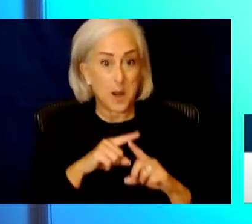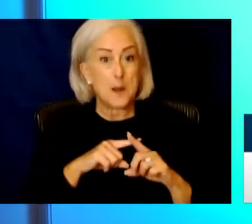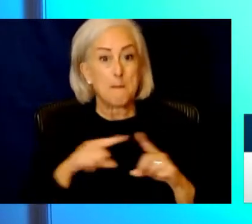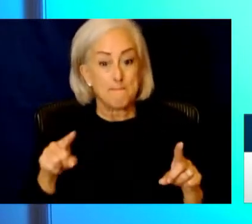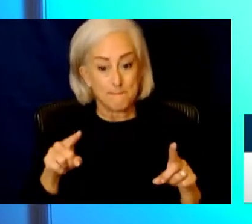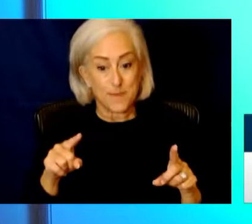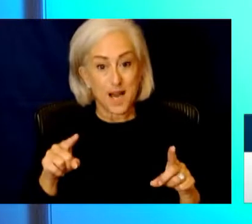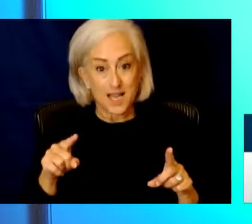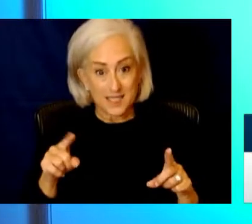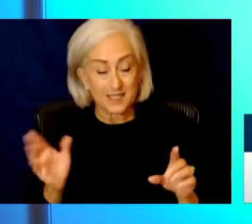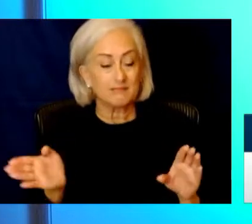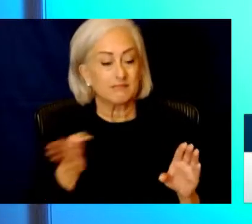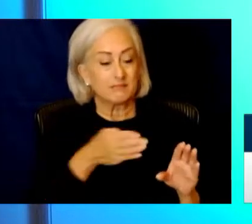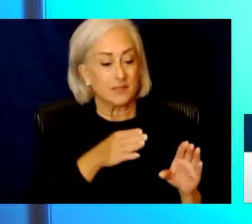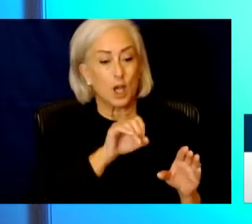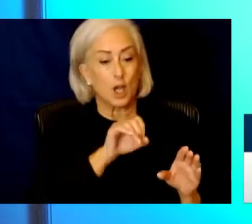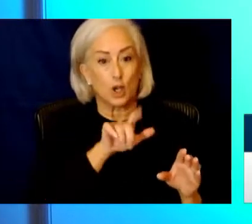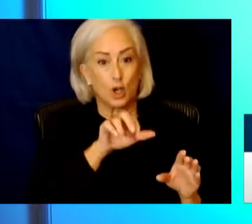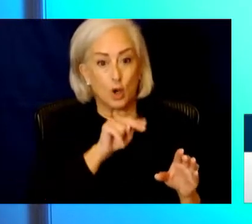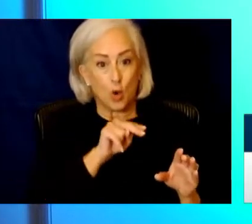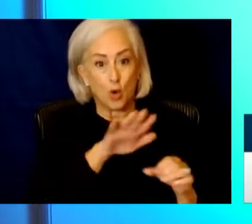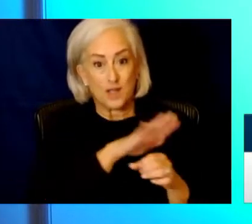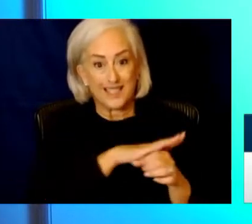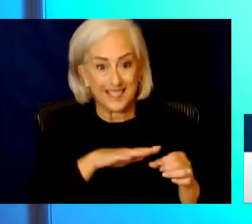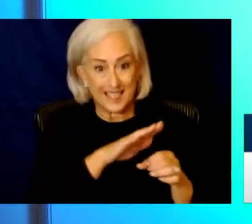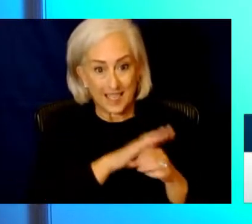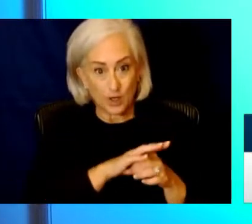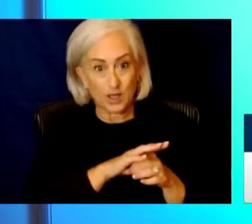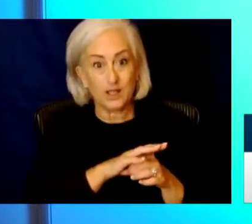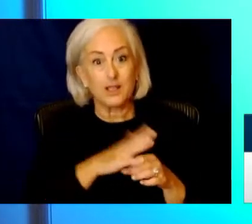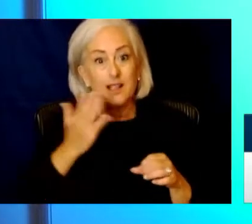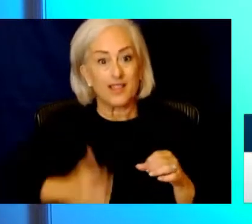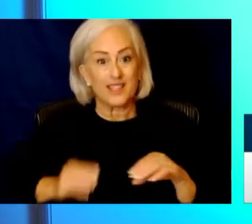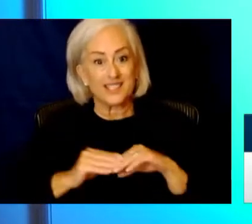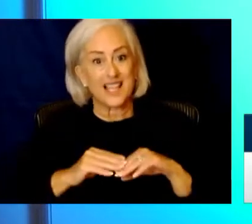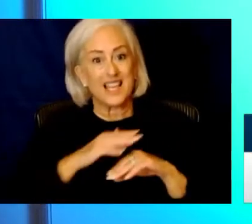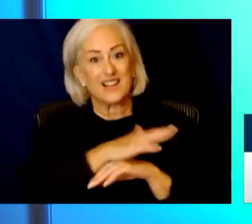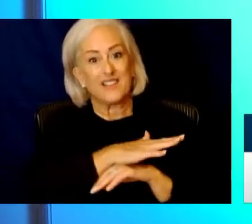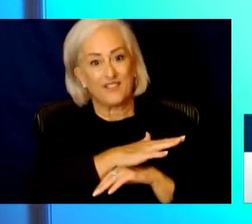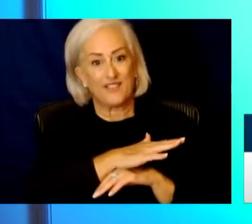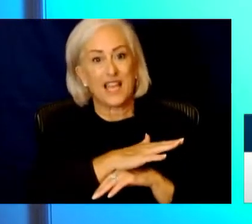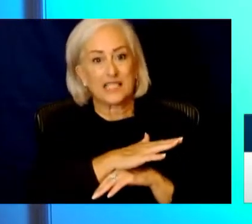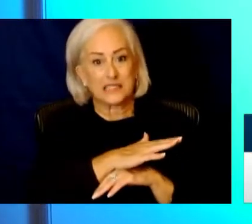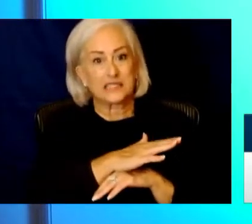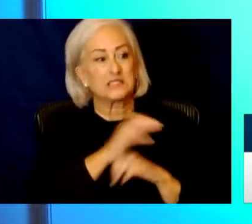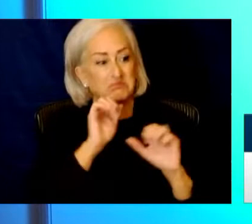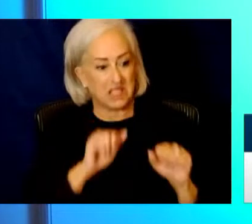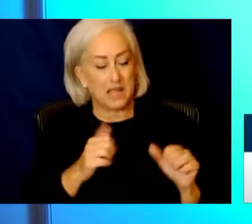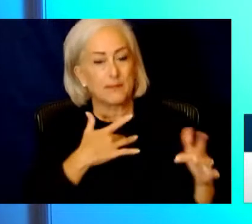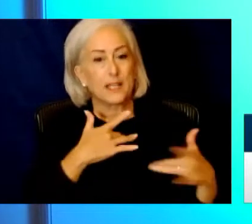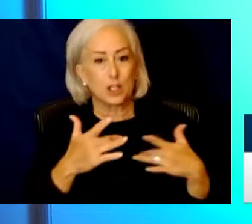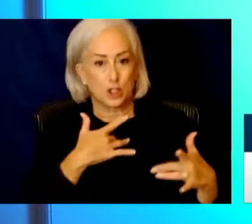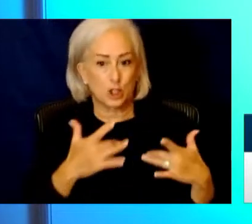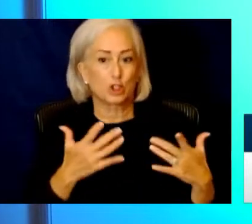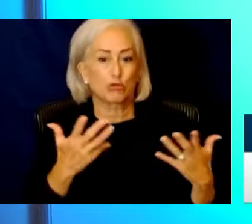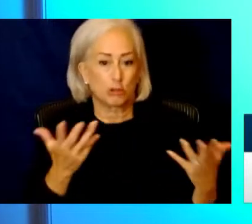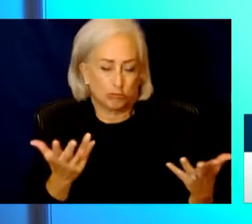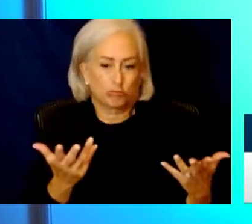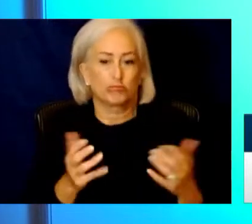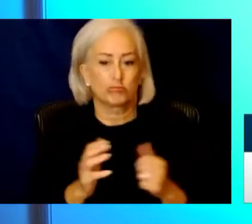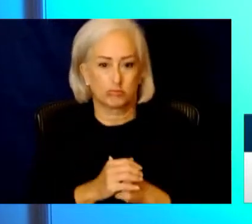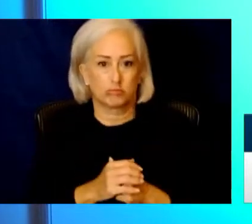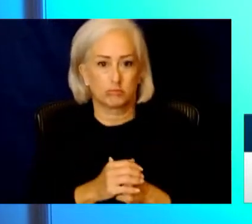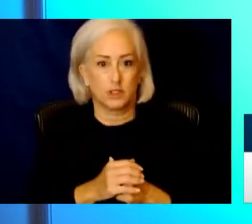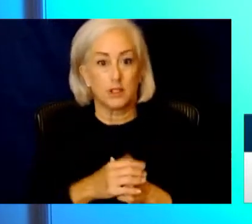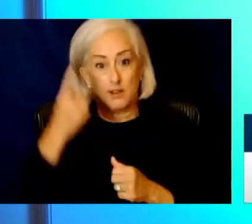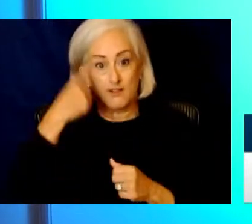bony pelvis, the side effects get rather concerning to patients at the very least. In men, we talk